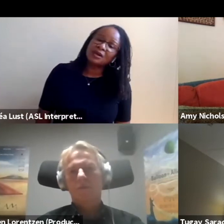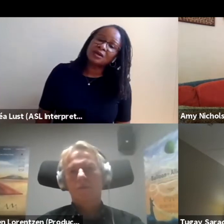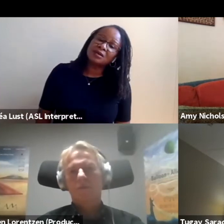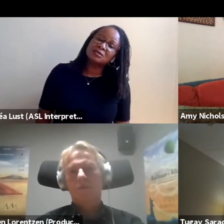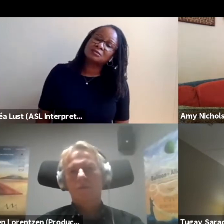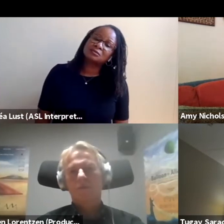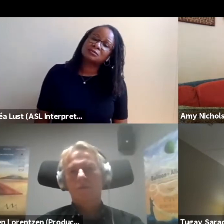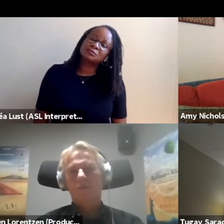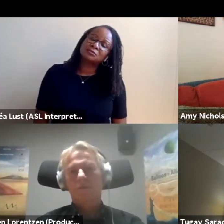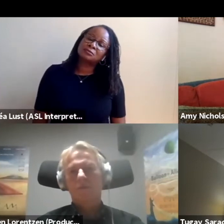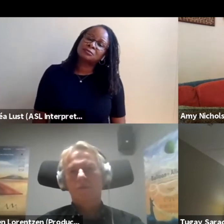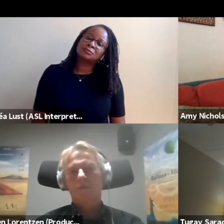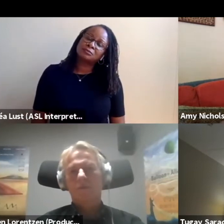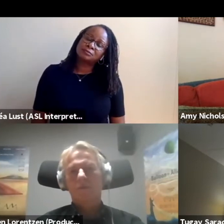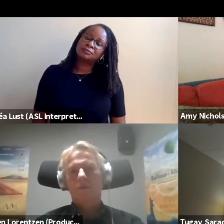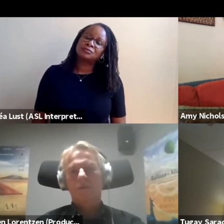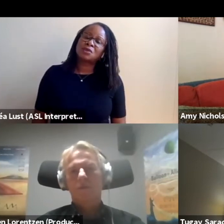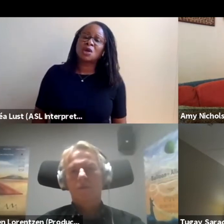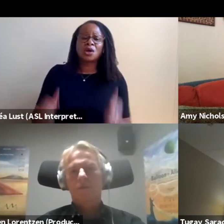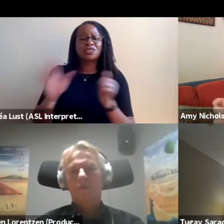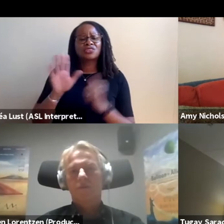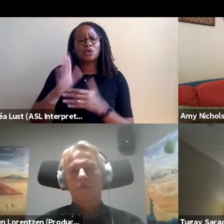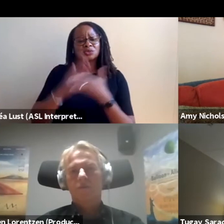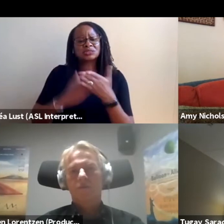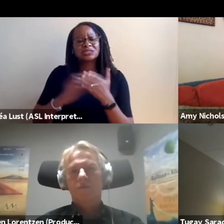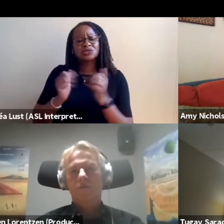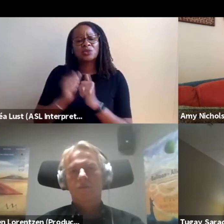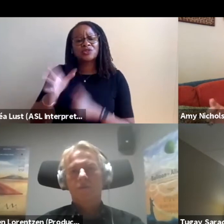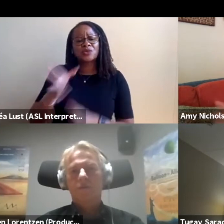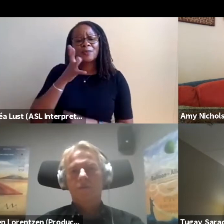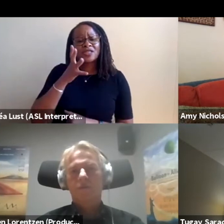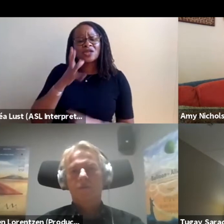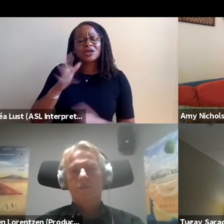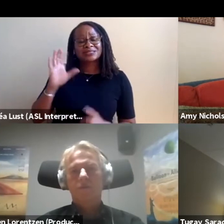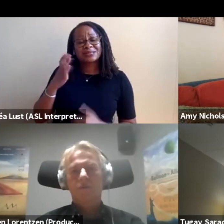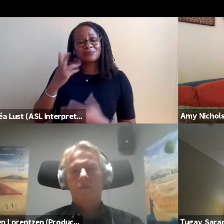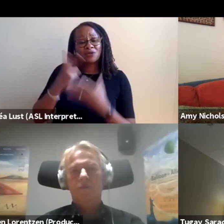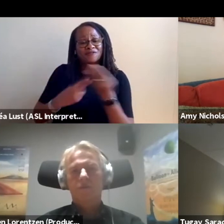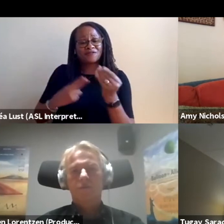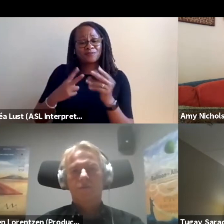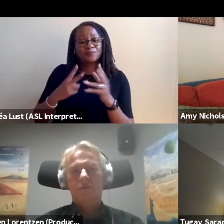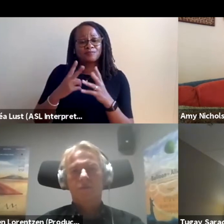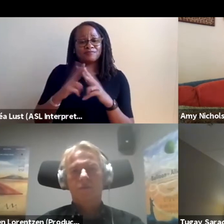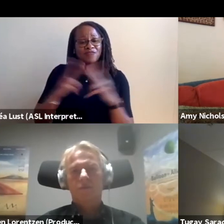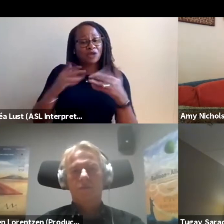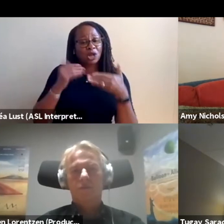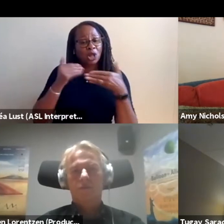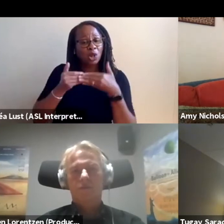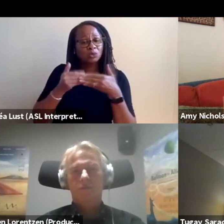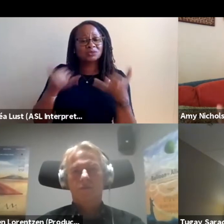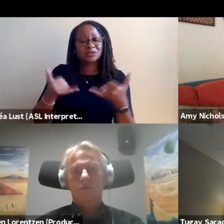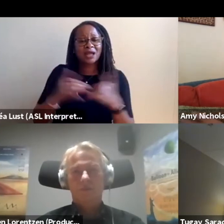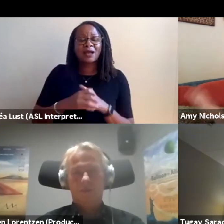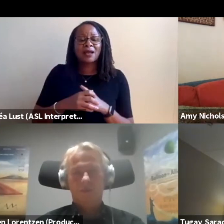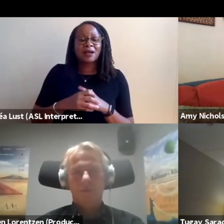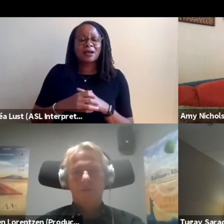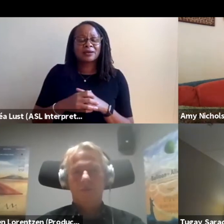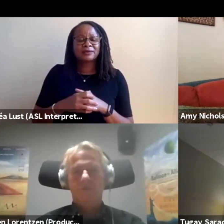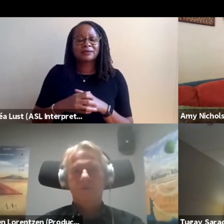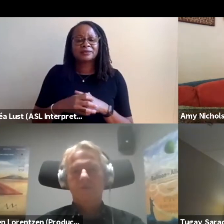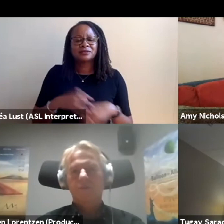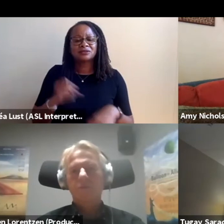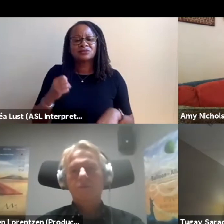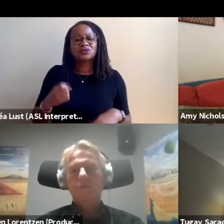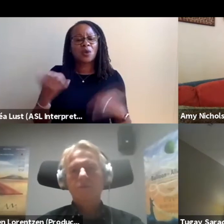I was curious, Yeah. like how the two of you reconcile, because it seems like there must be its own story there about her questioning her own reasons